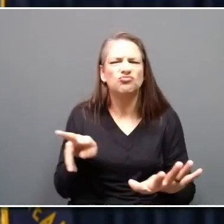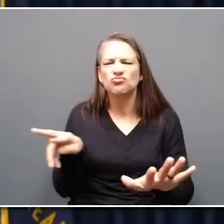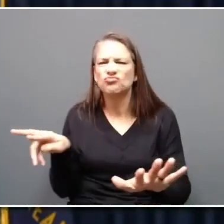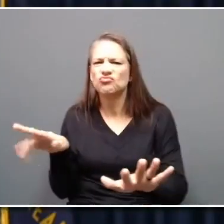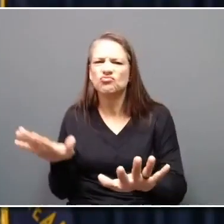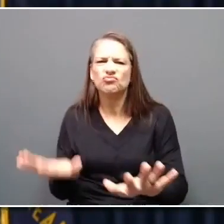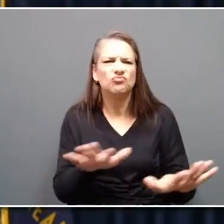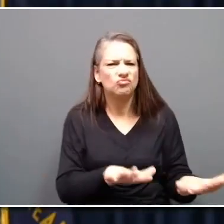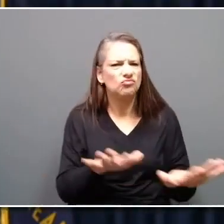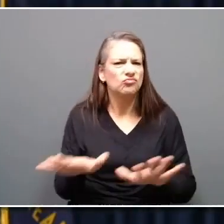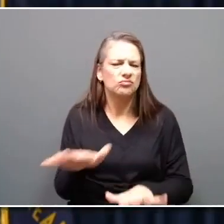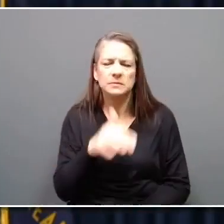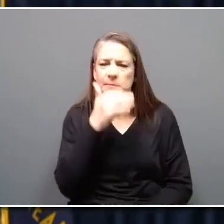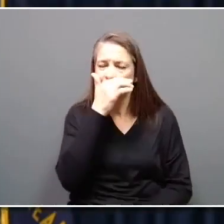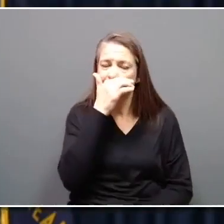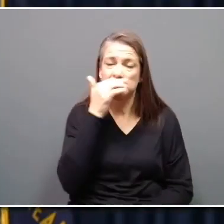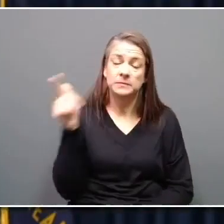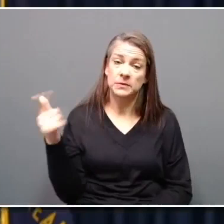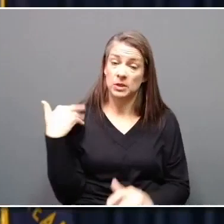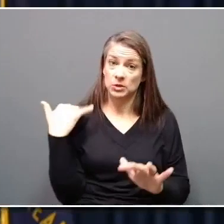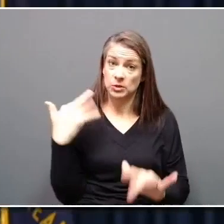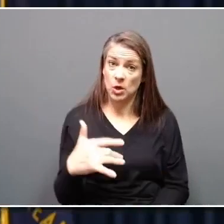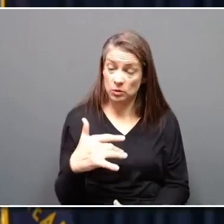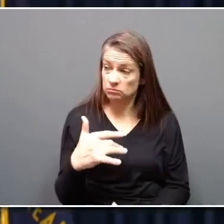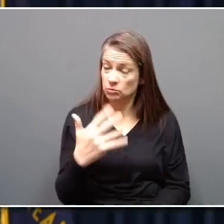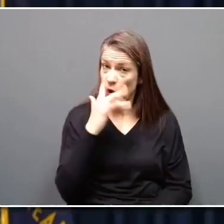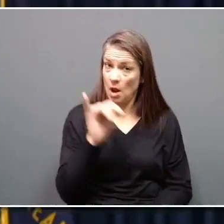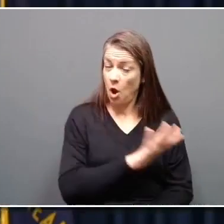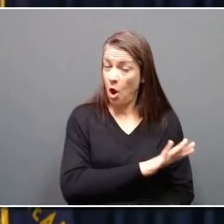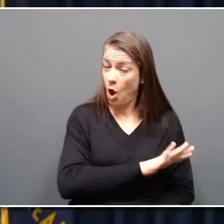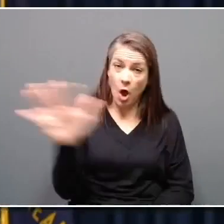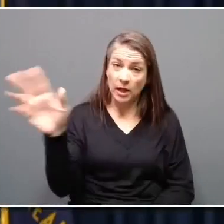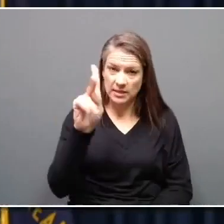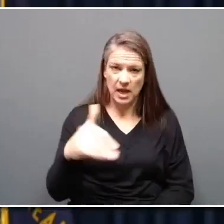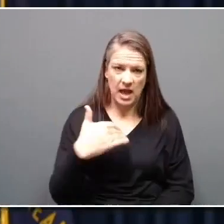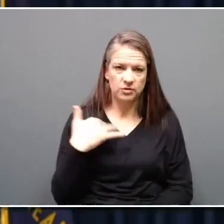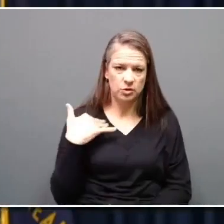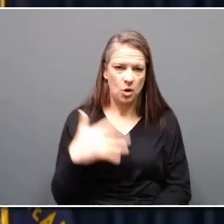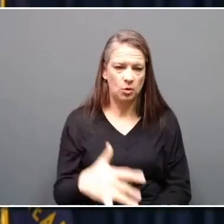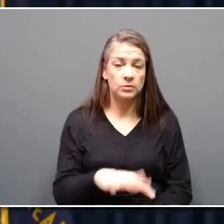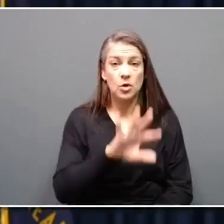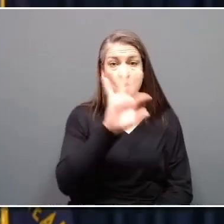Precipitation is forecasted again to be all snow across the Commonwealth by Friday morning.